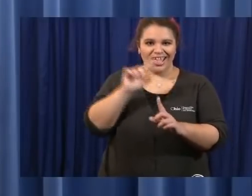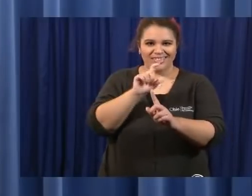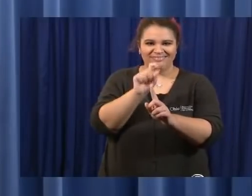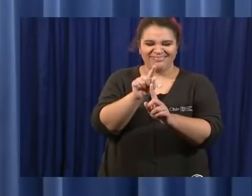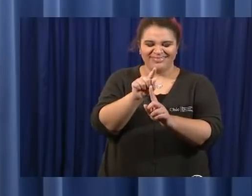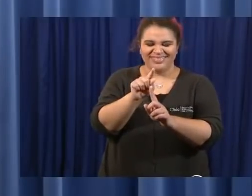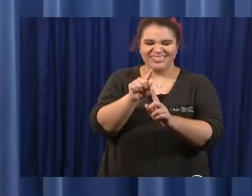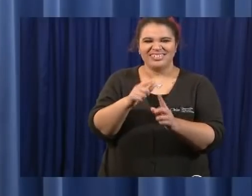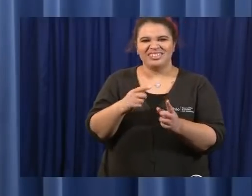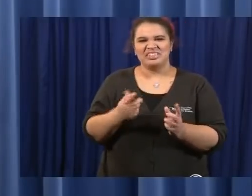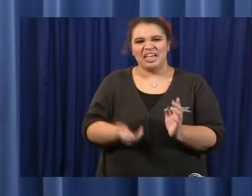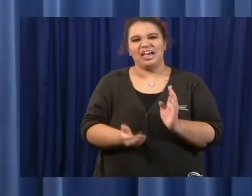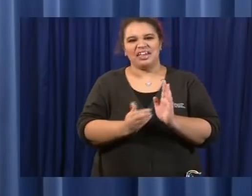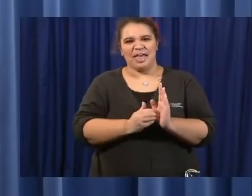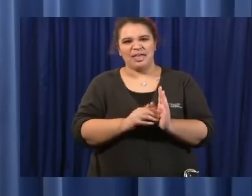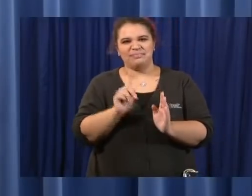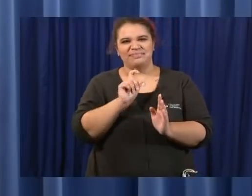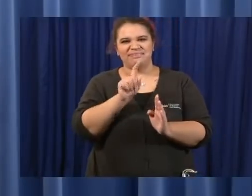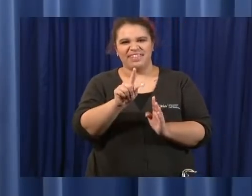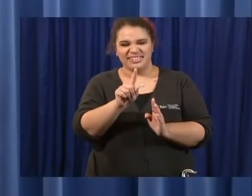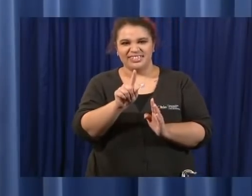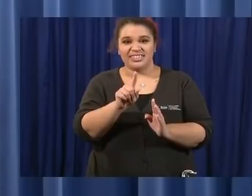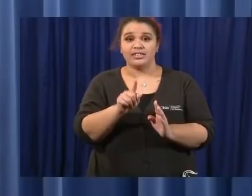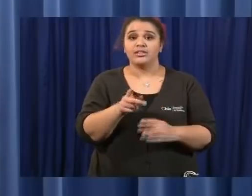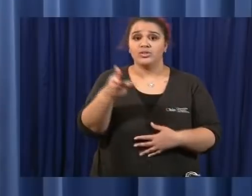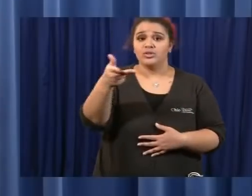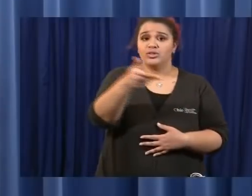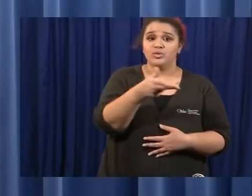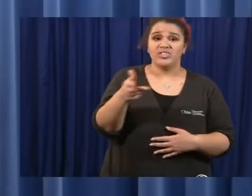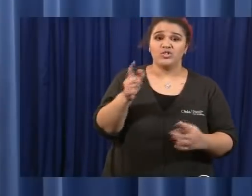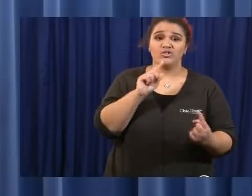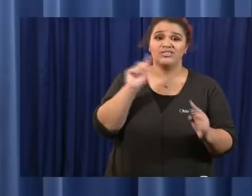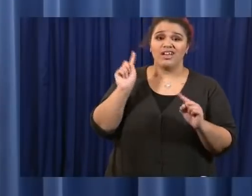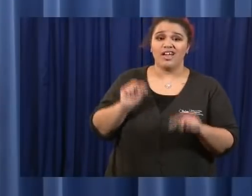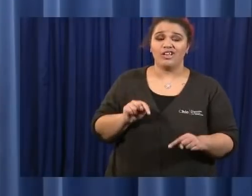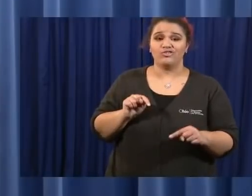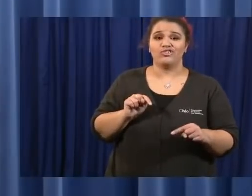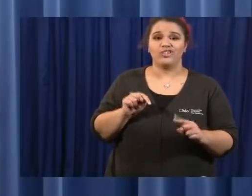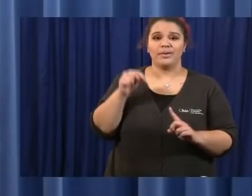I appreciate the answer that all three of you gave about